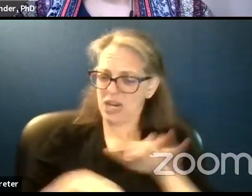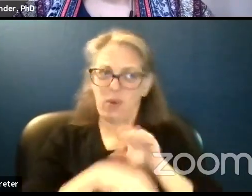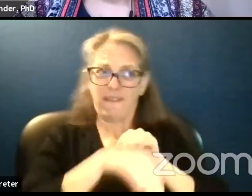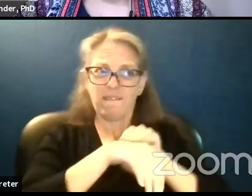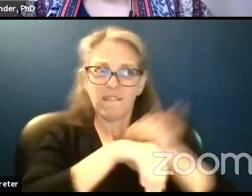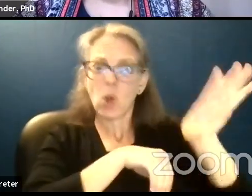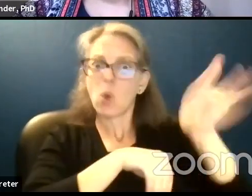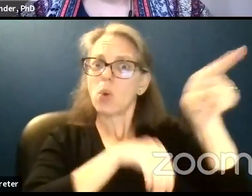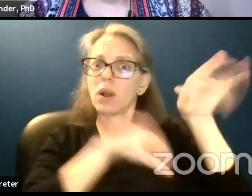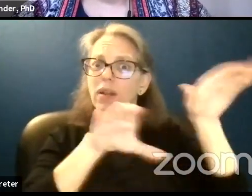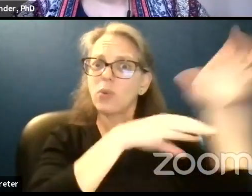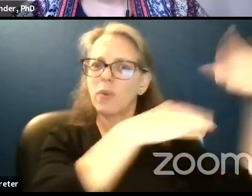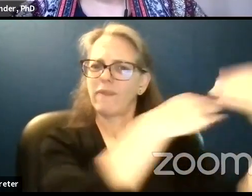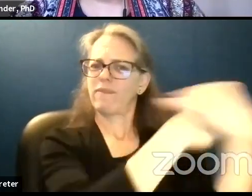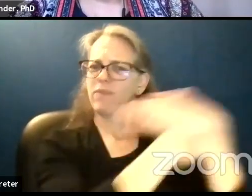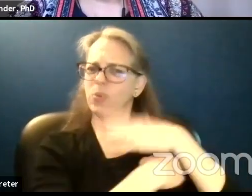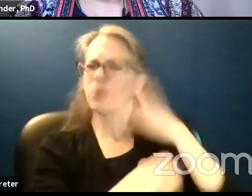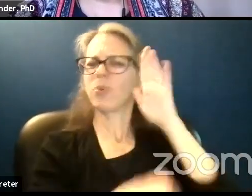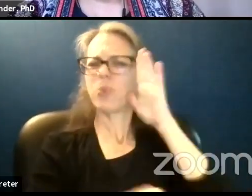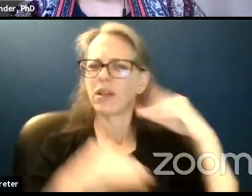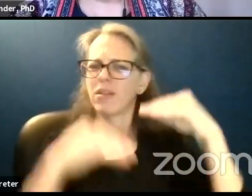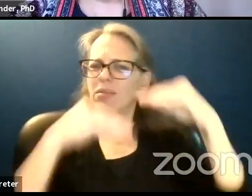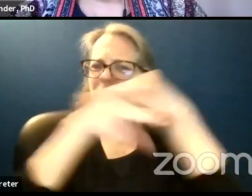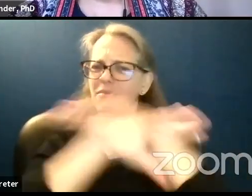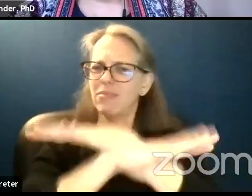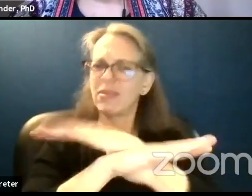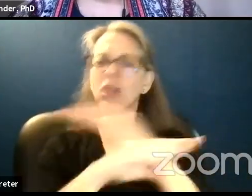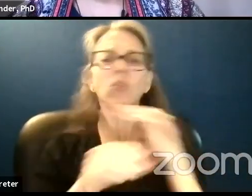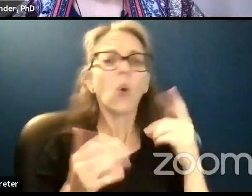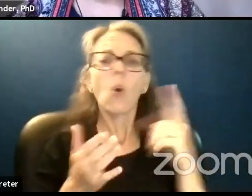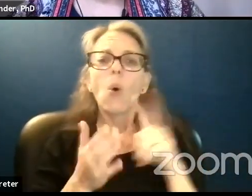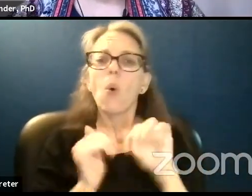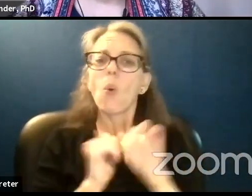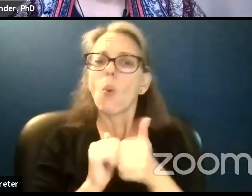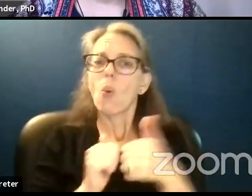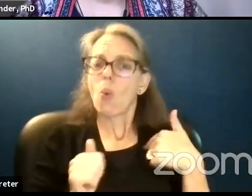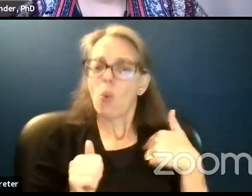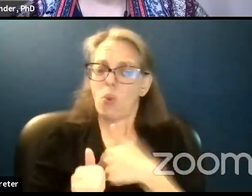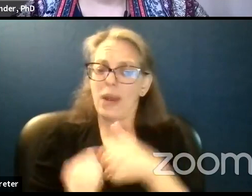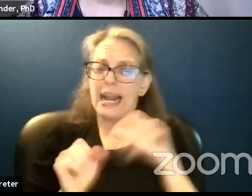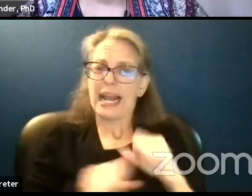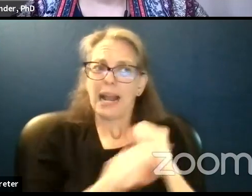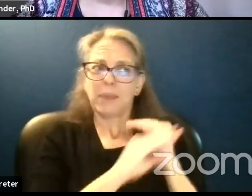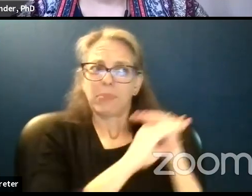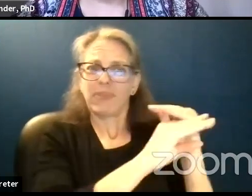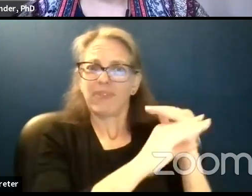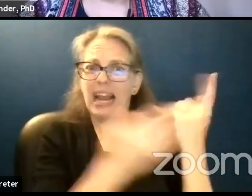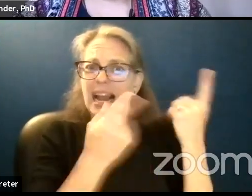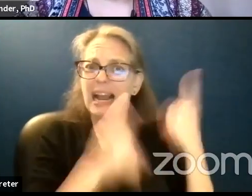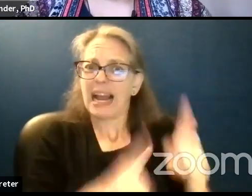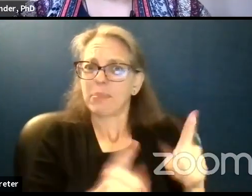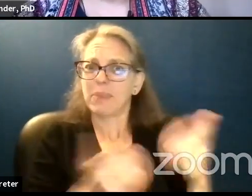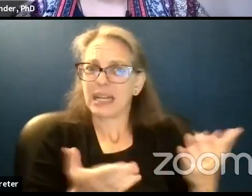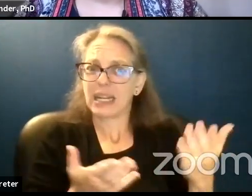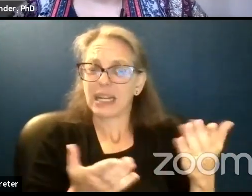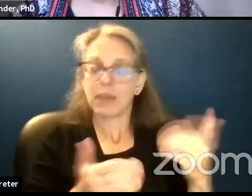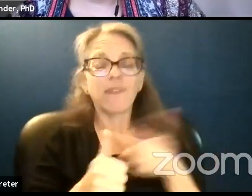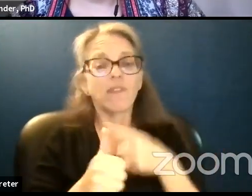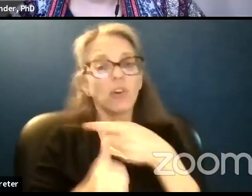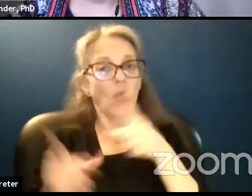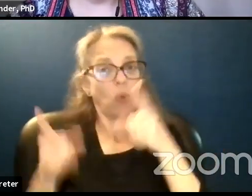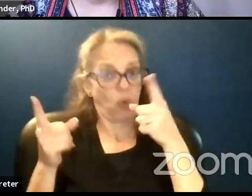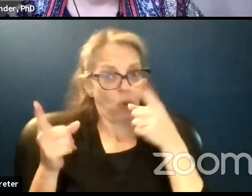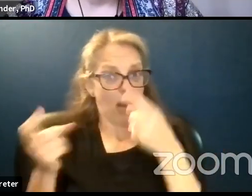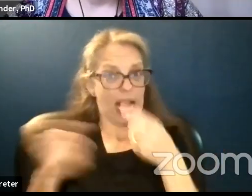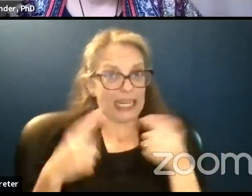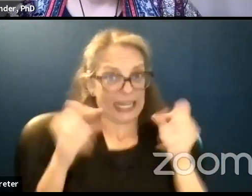influences us, right? So what can we do to prevent something like that? Well, first of all, you asked, can it happen? And I